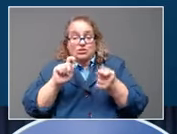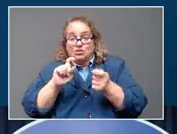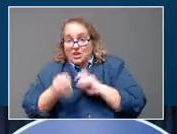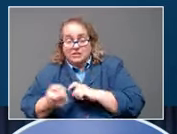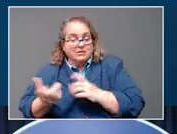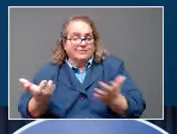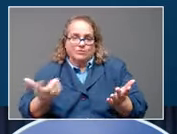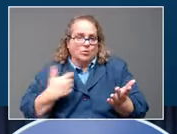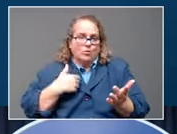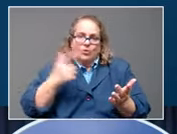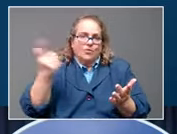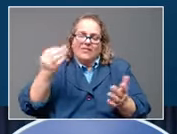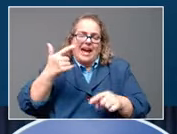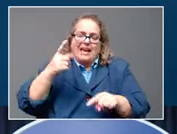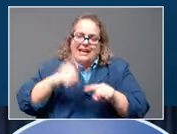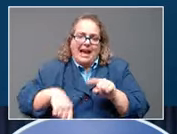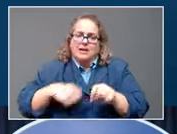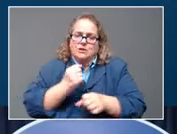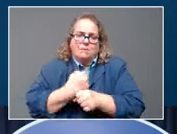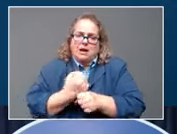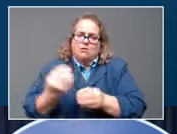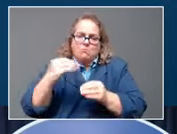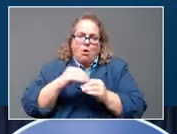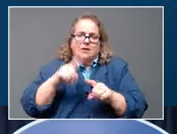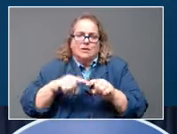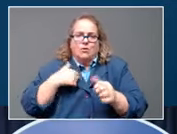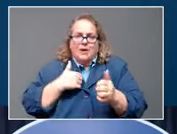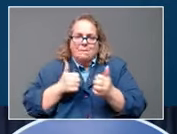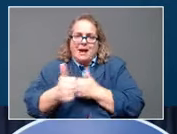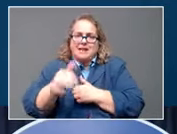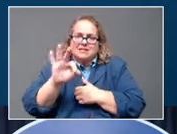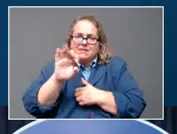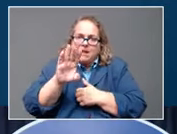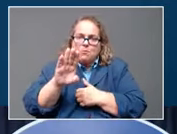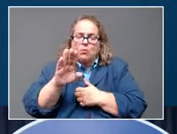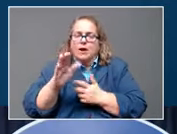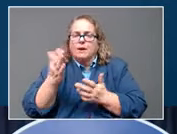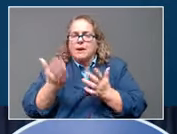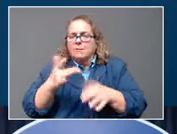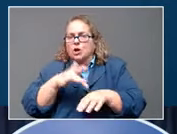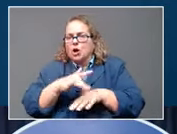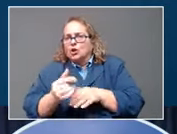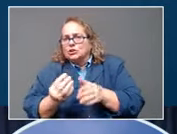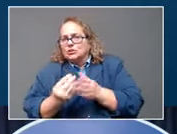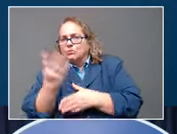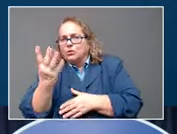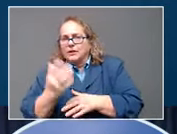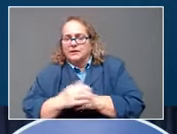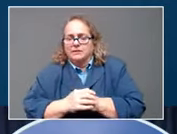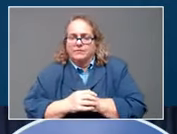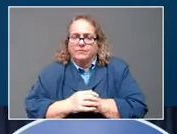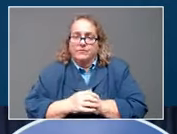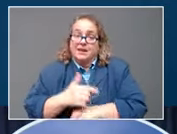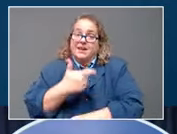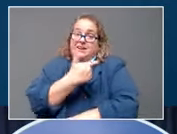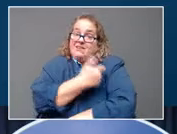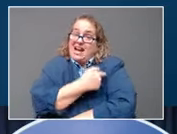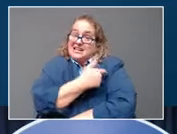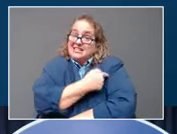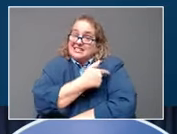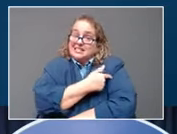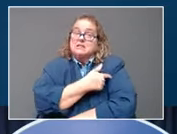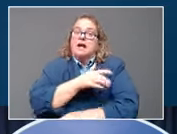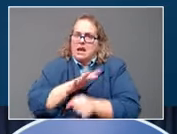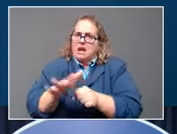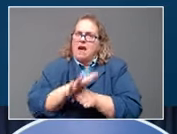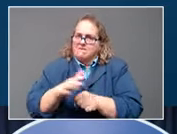increase until we get past February and into the early spring. Vaccines, though, remain abundant and highly effective in preventing